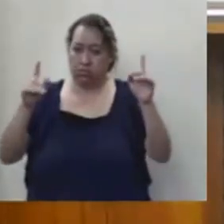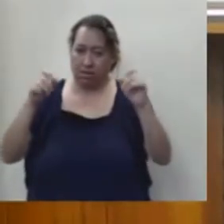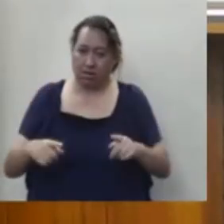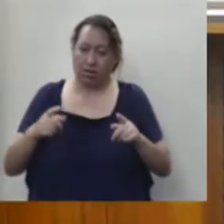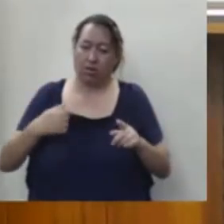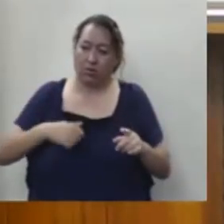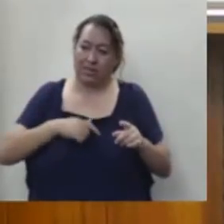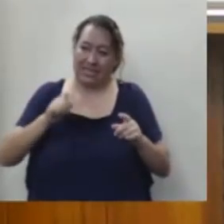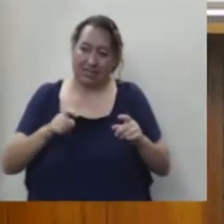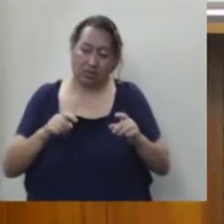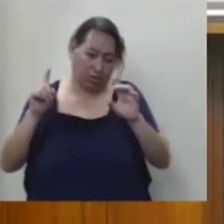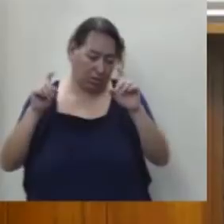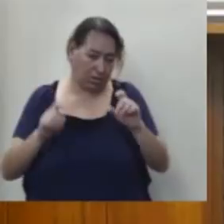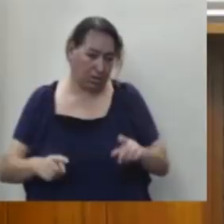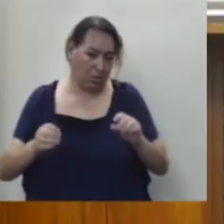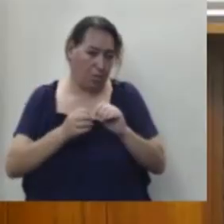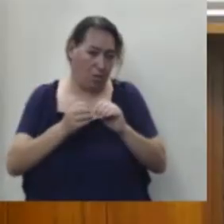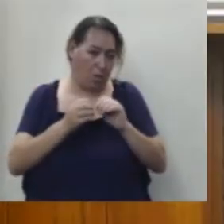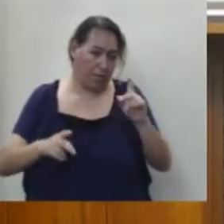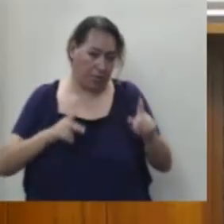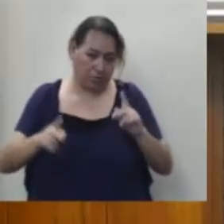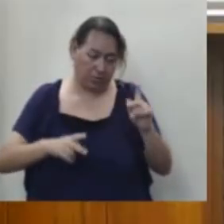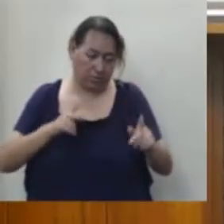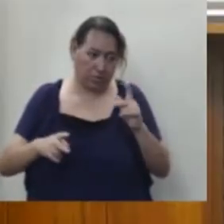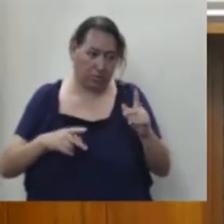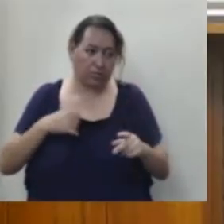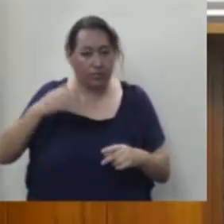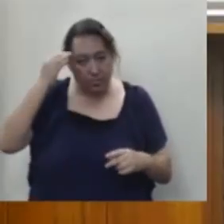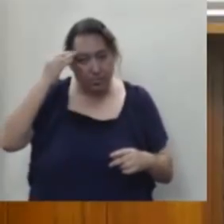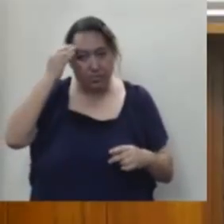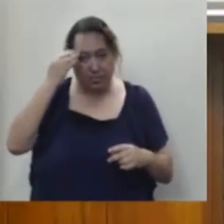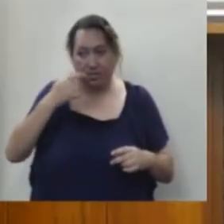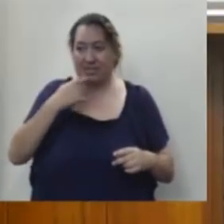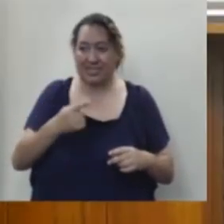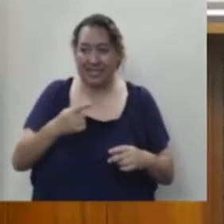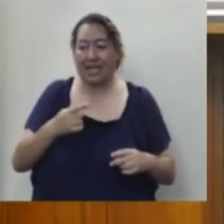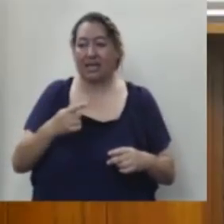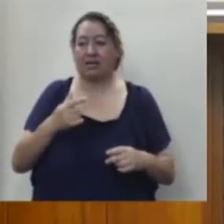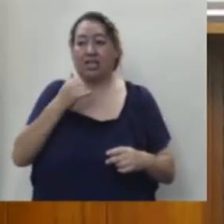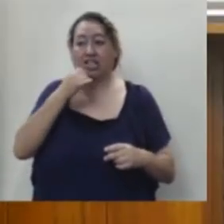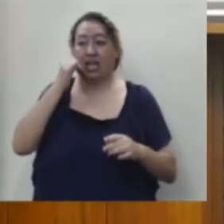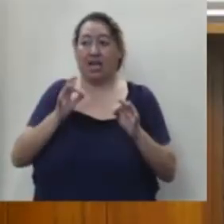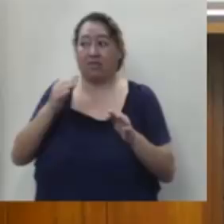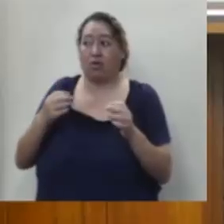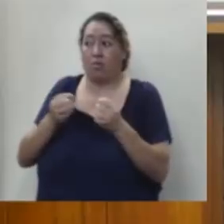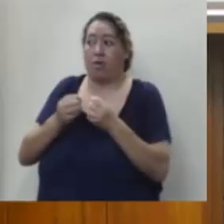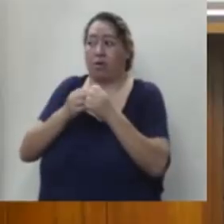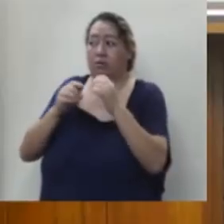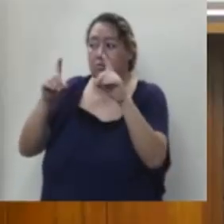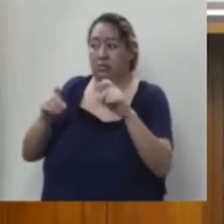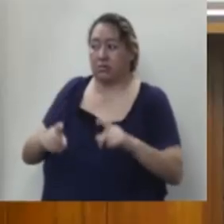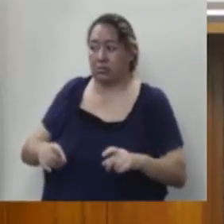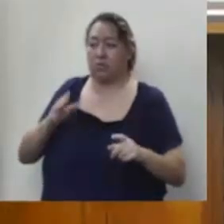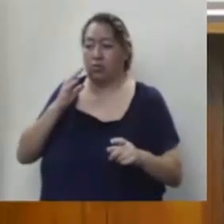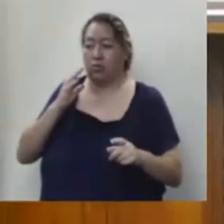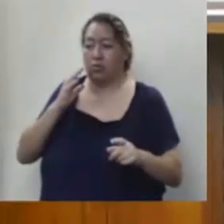people. And I know, and I said this yesterday, that if we test more people, we'll see more of an infection rate.